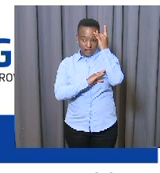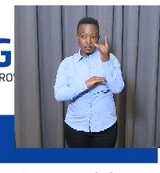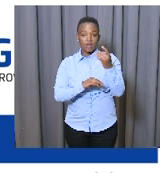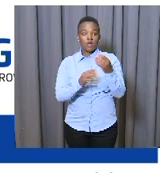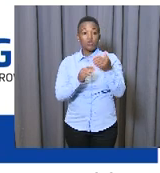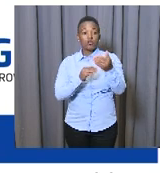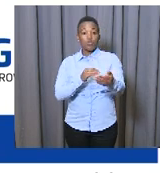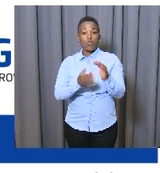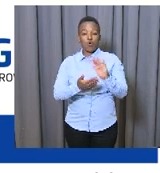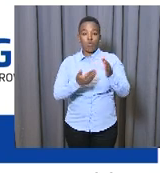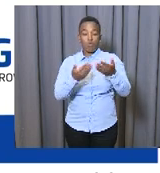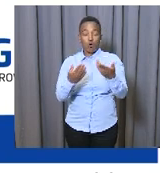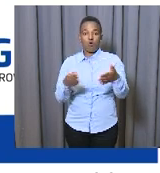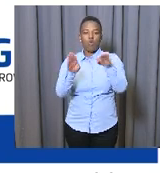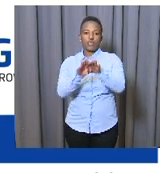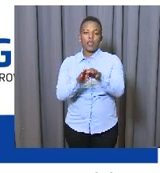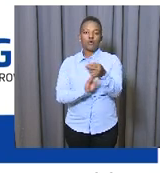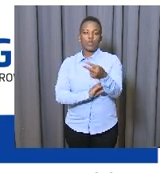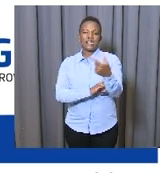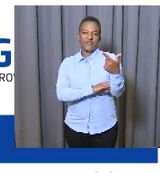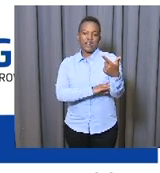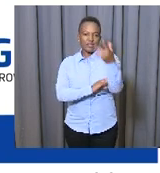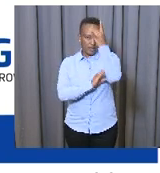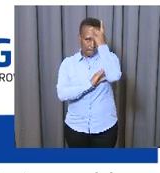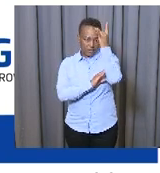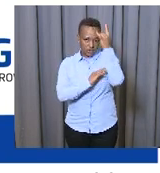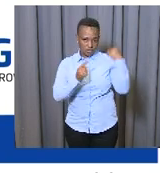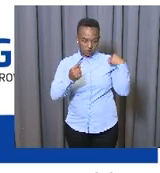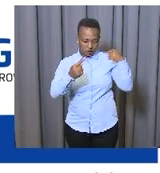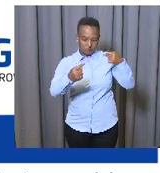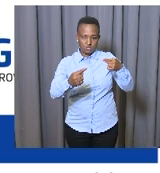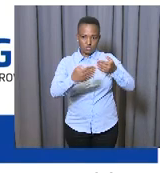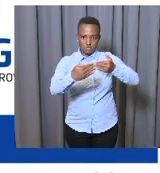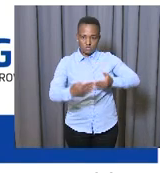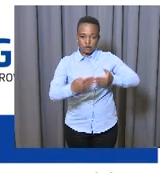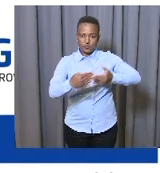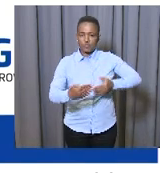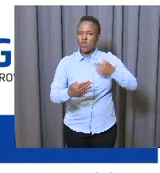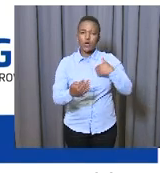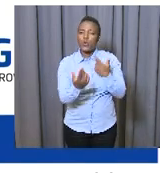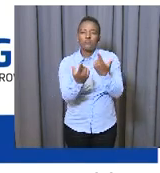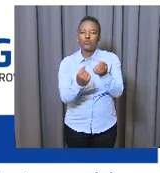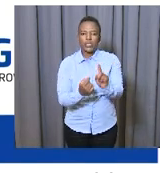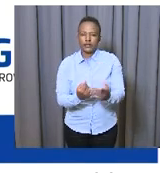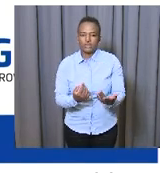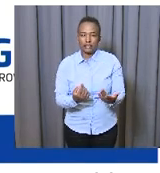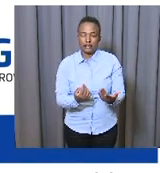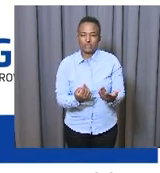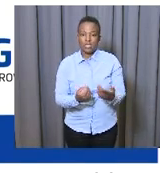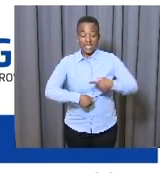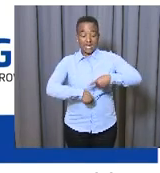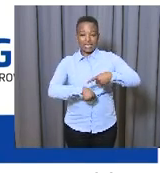essentially, on the 27th of March. What is it we were dealing with? At that